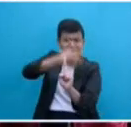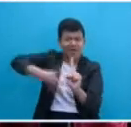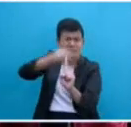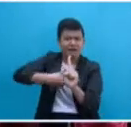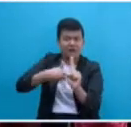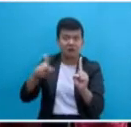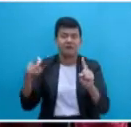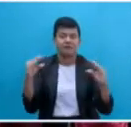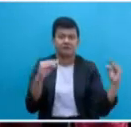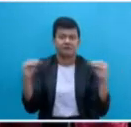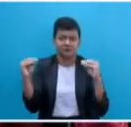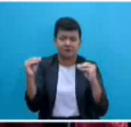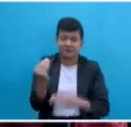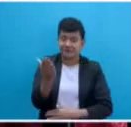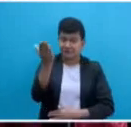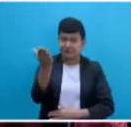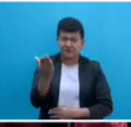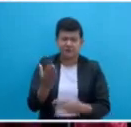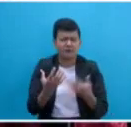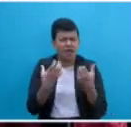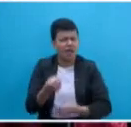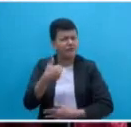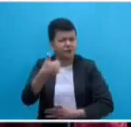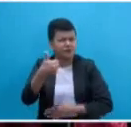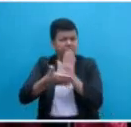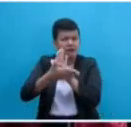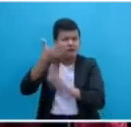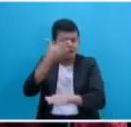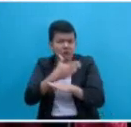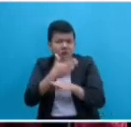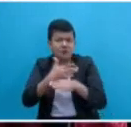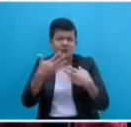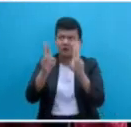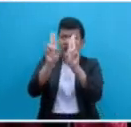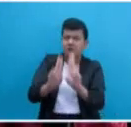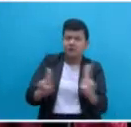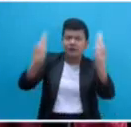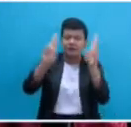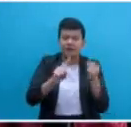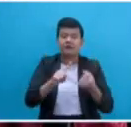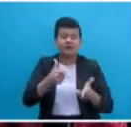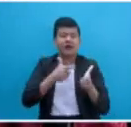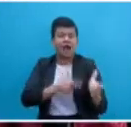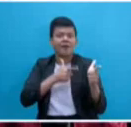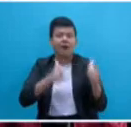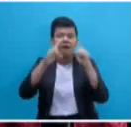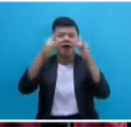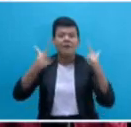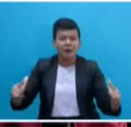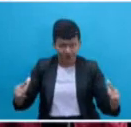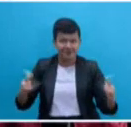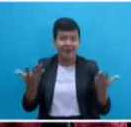to command in the United Nations Interim Forces in Lebanon as its force commander, for which he was honored